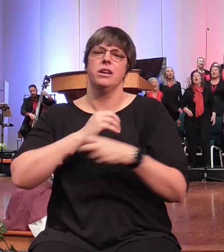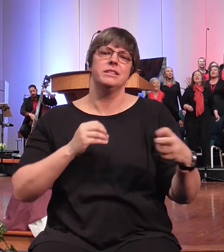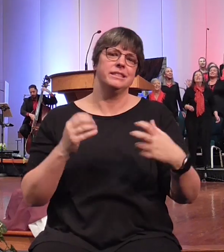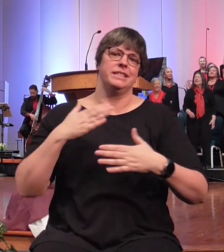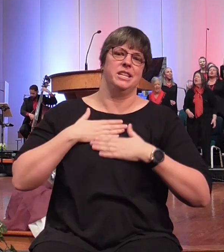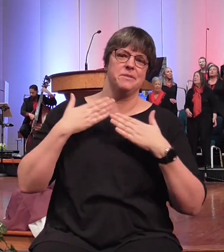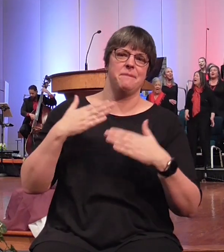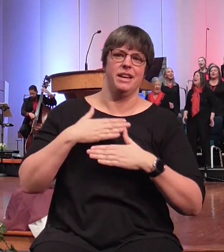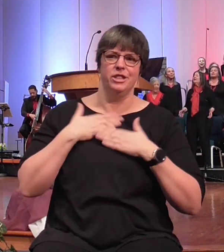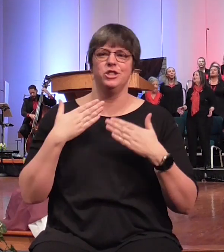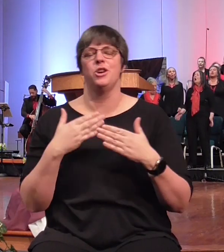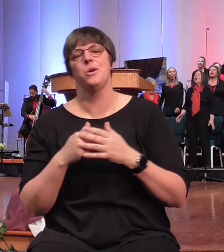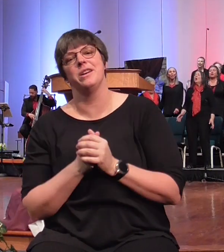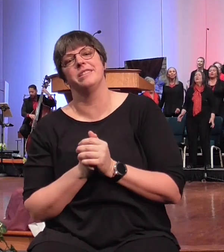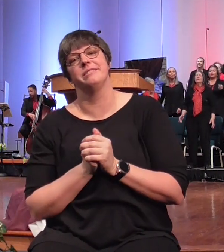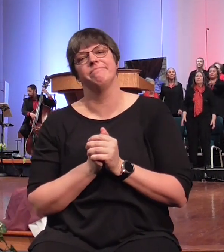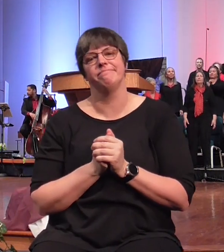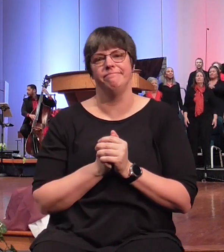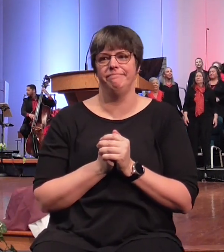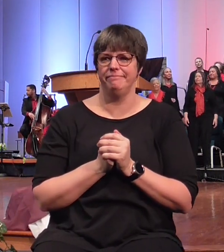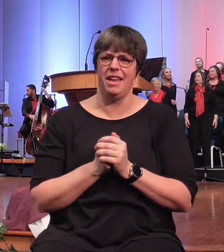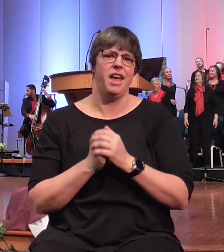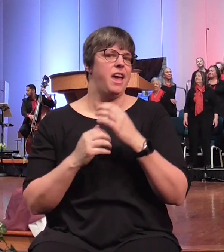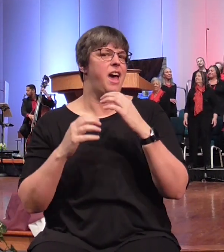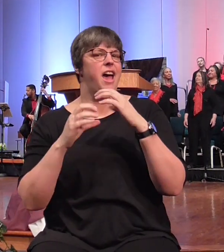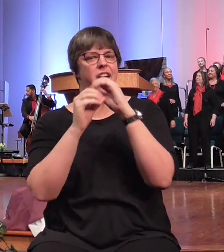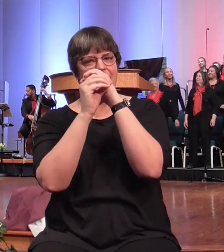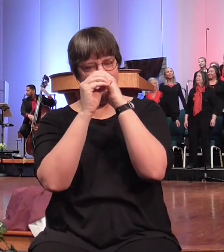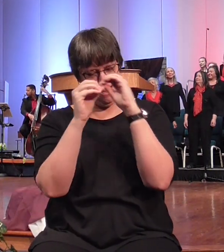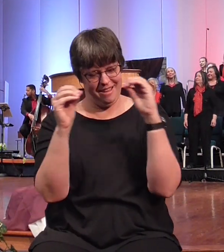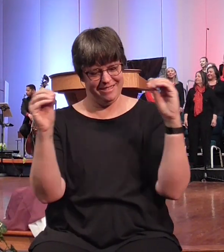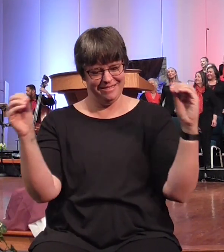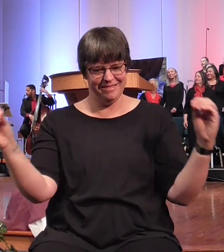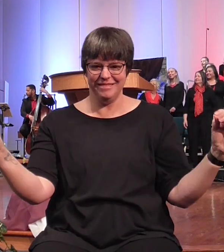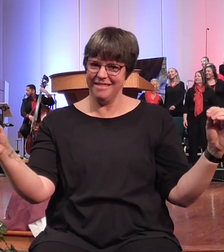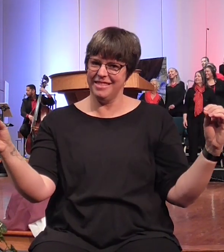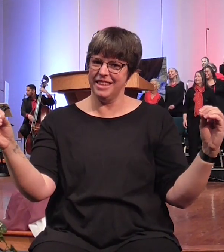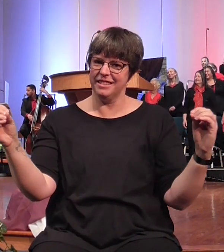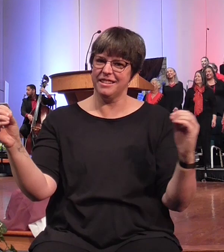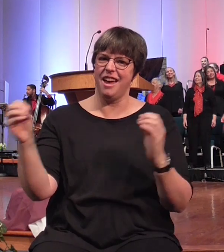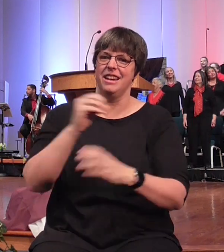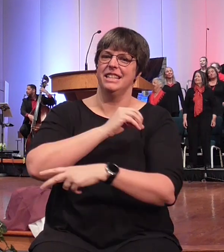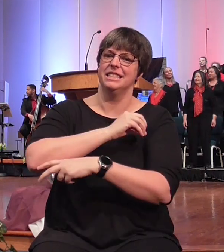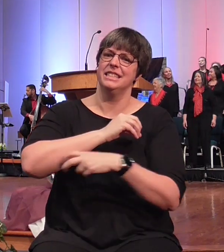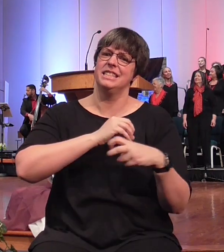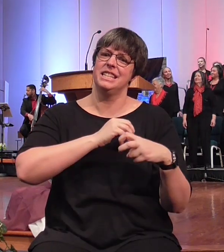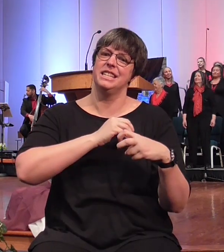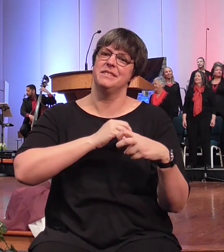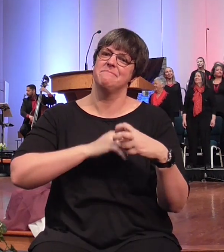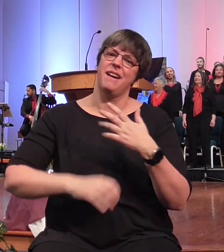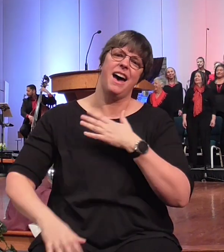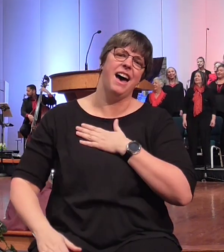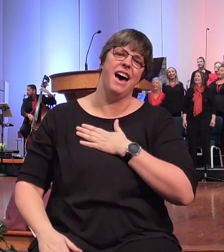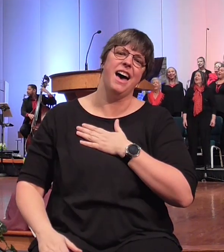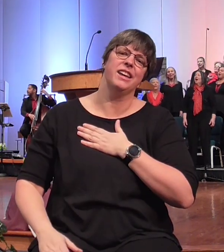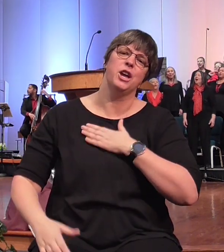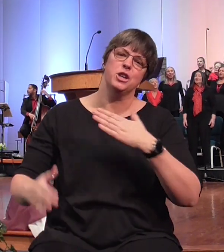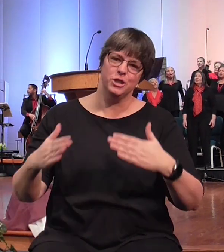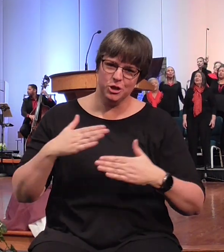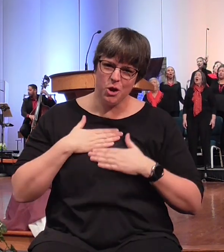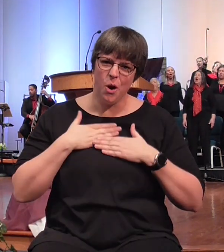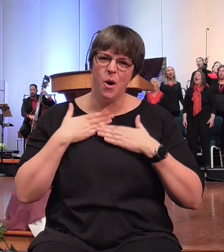ain't nothing gonna steal my joy. No, there ain't nothing gonna steal